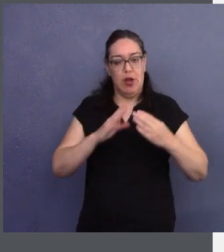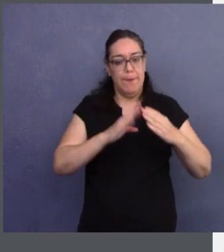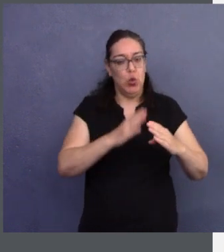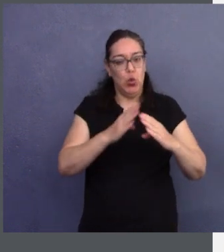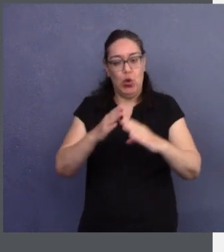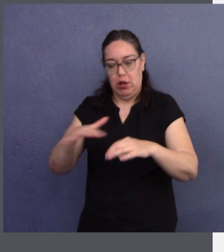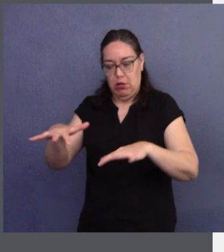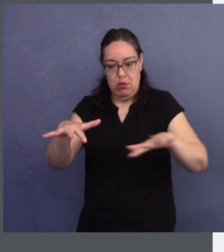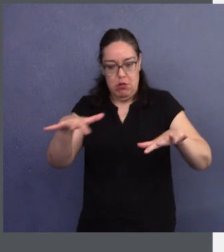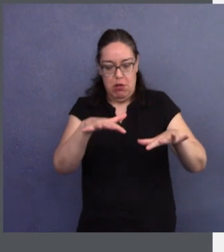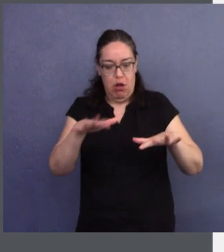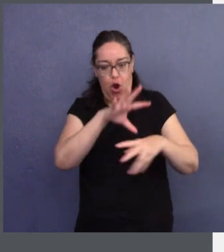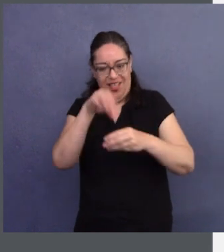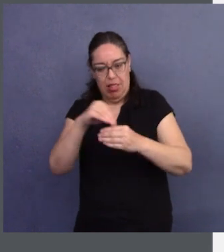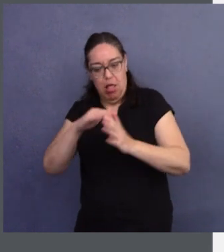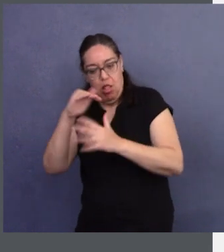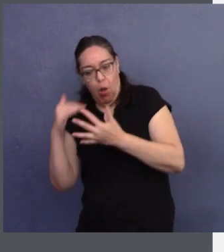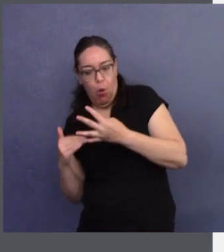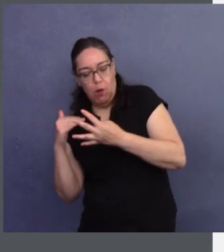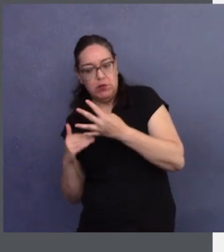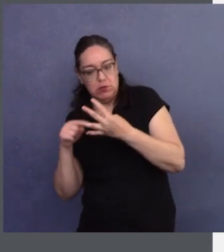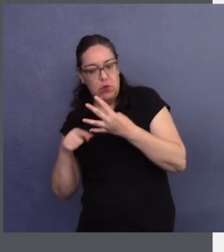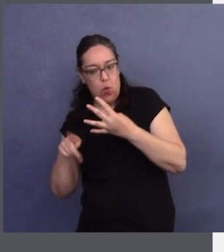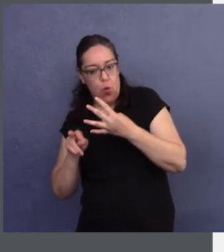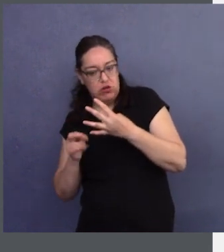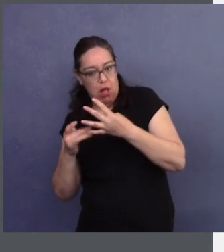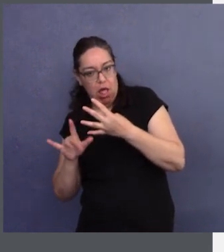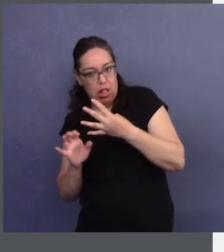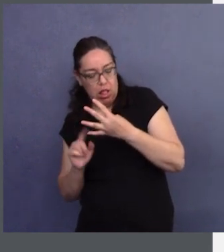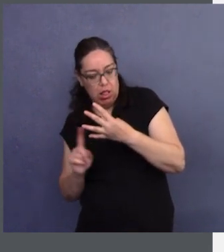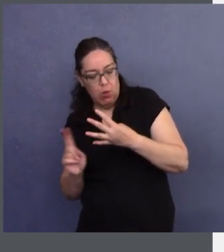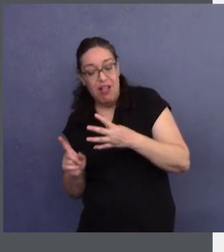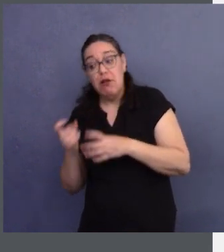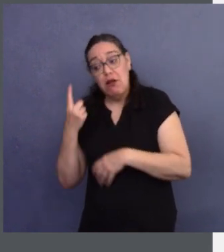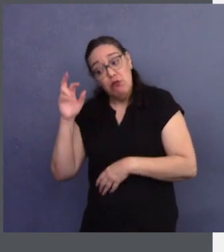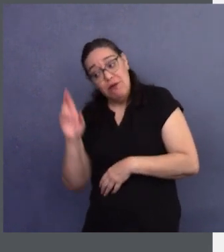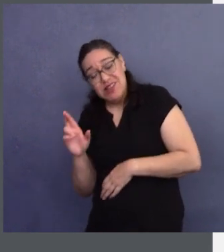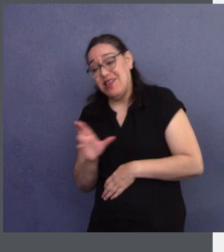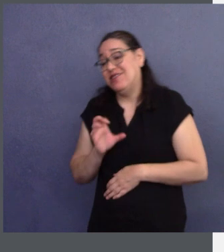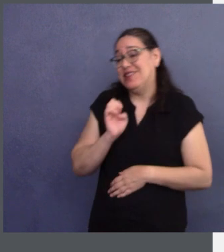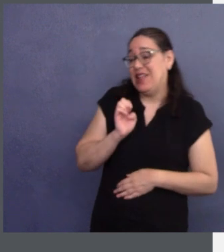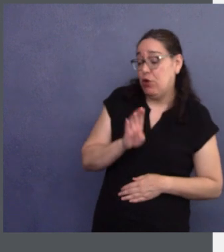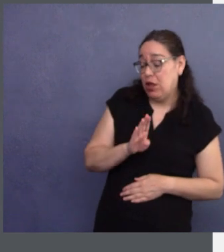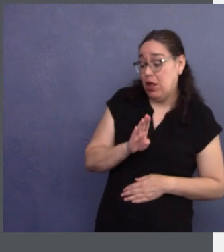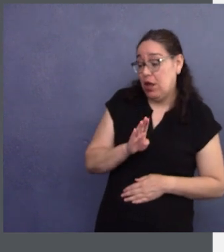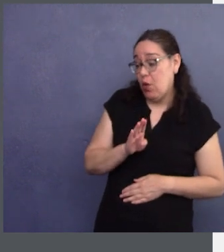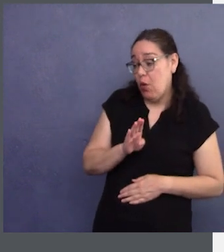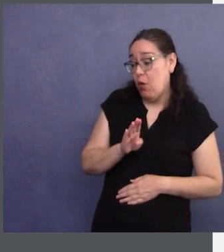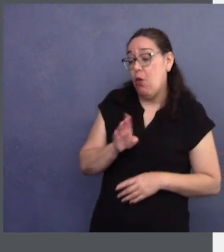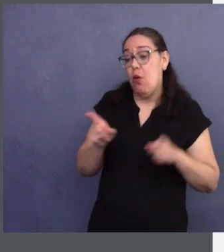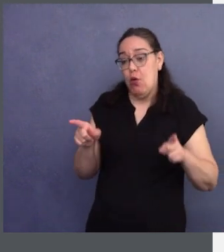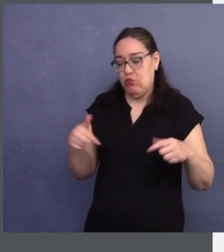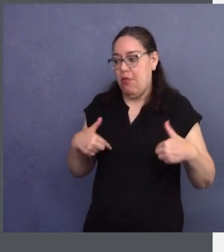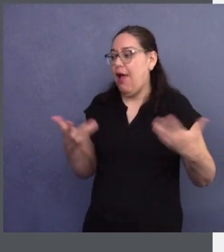communities are in the lowest quartile. In Riverside and San Bernardino counties, I